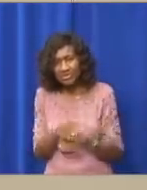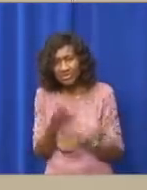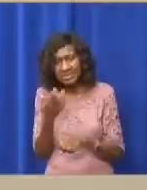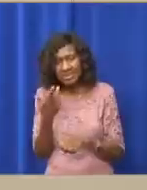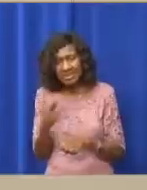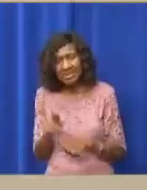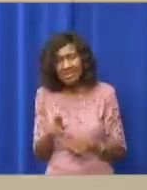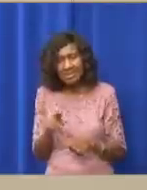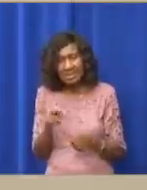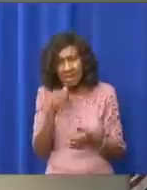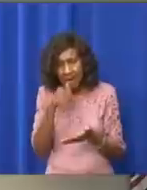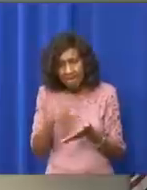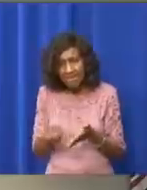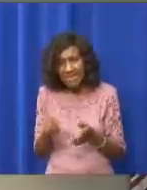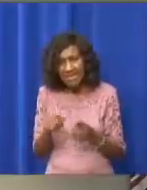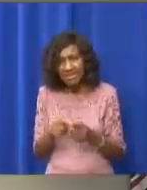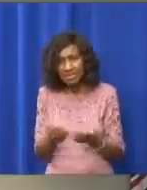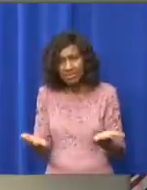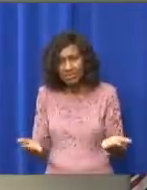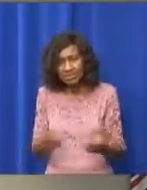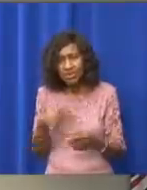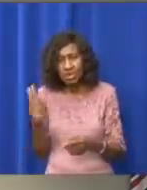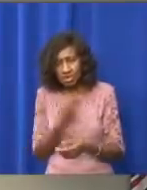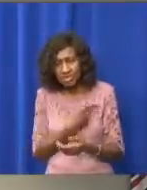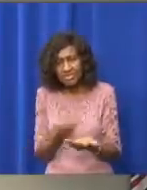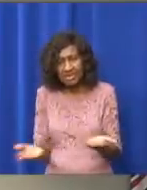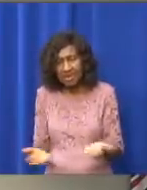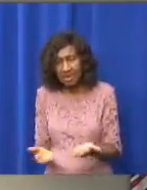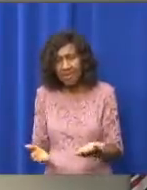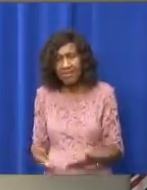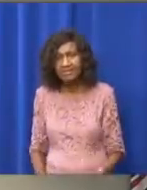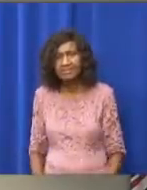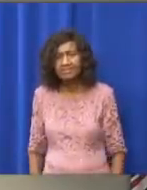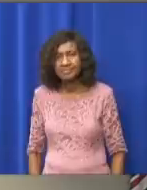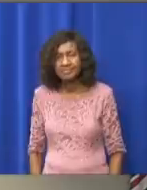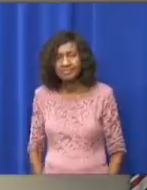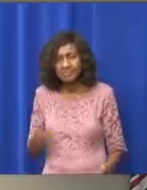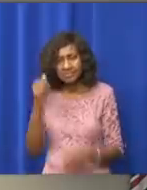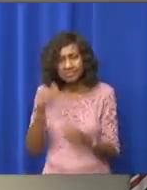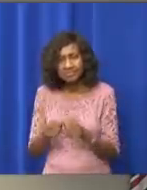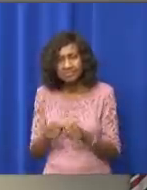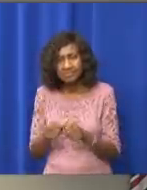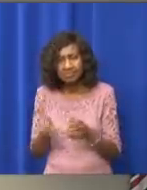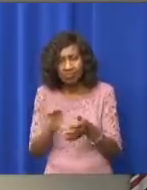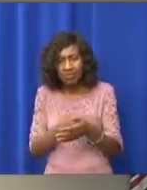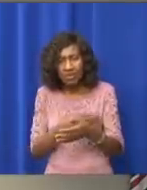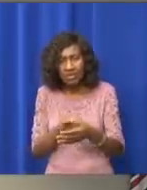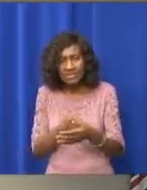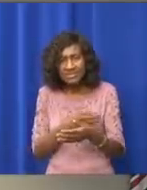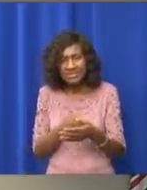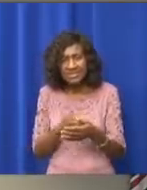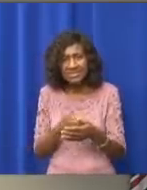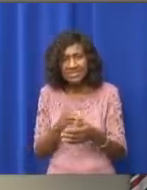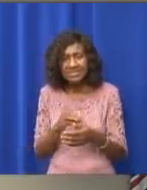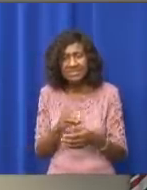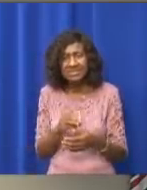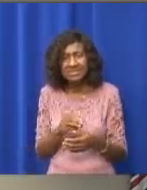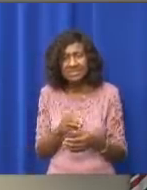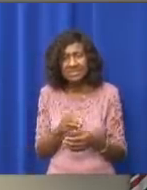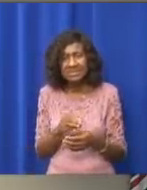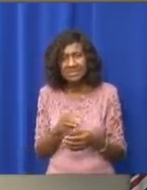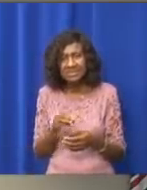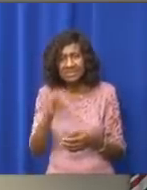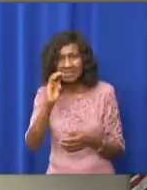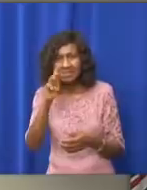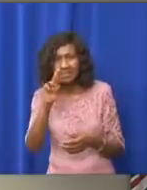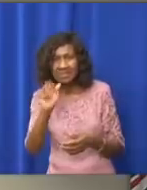Thank you very much. Hope that helps. Thank you very much. Just a reminder about the concert that the Minister of Health mentioned earlier, the